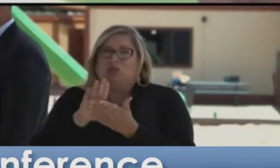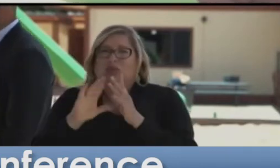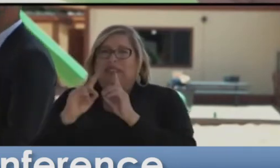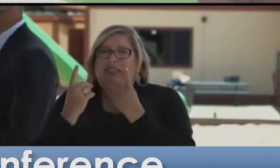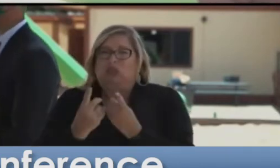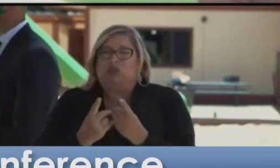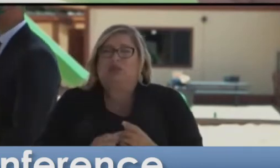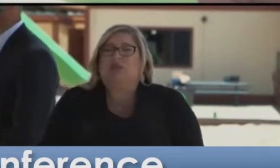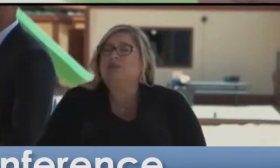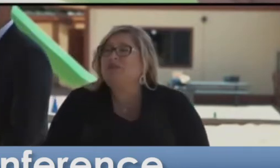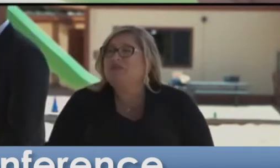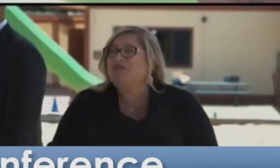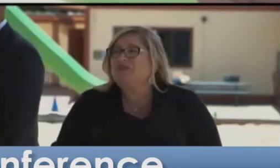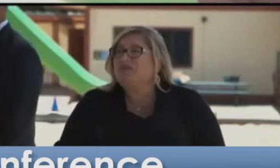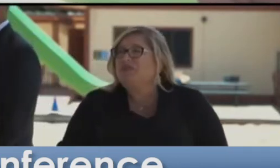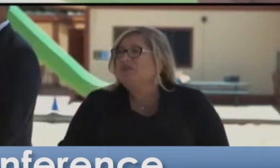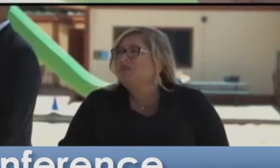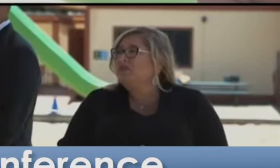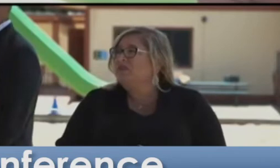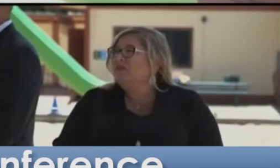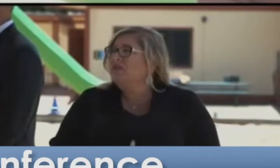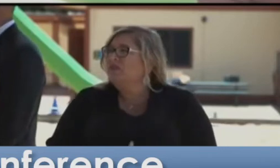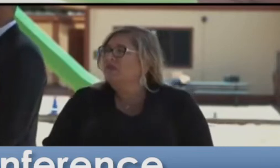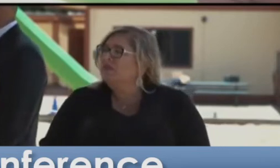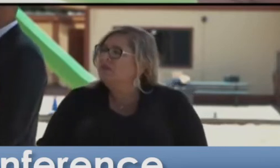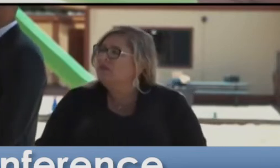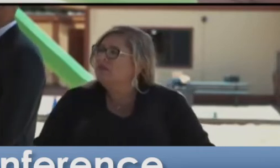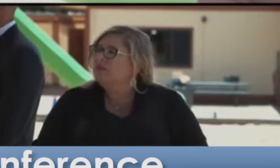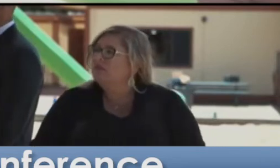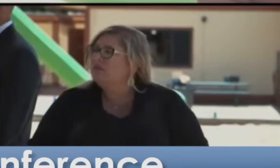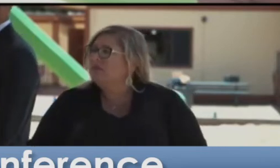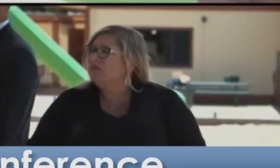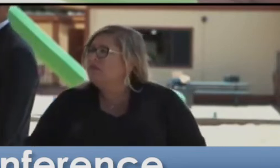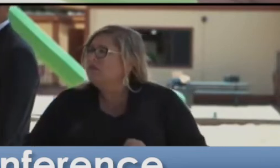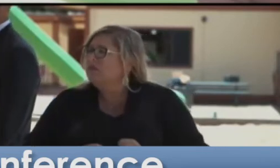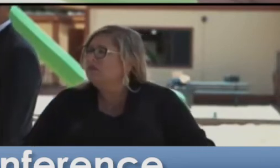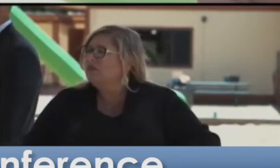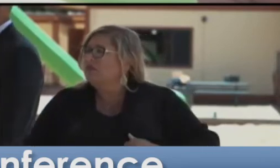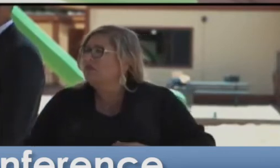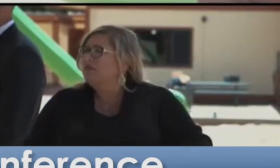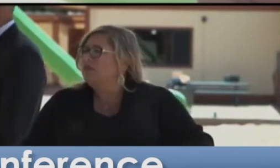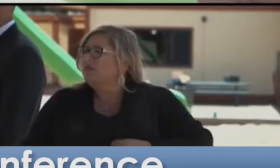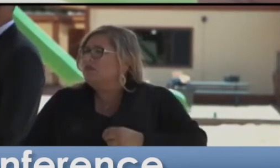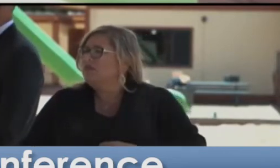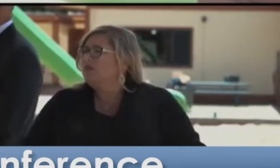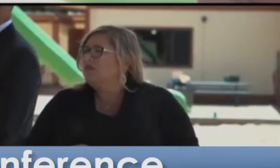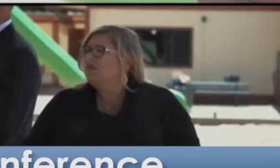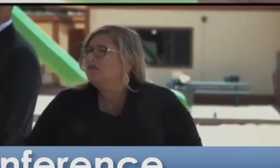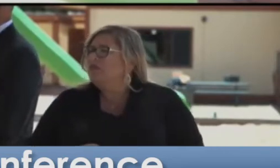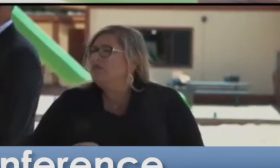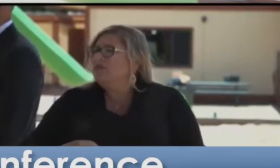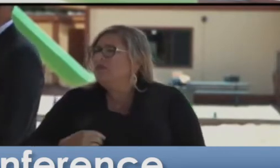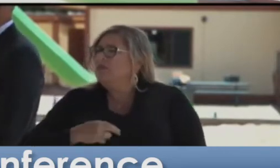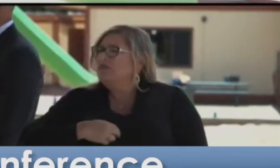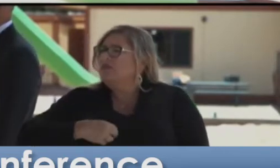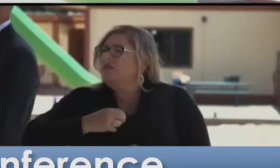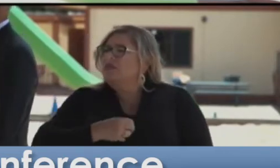Hi, Governor. My name is Celia Jimenez, and what is the plan B if the vaccination rates don't